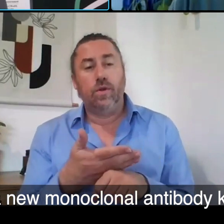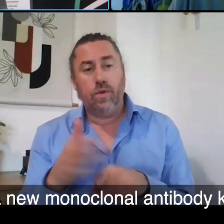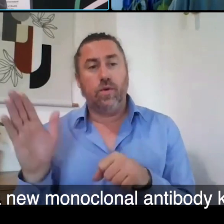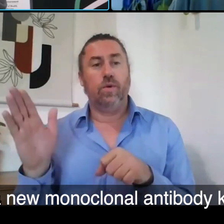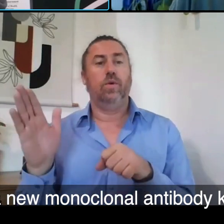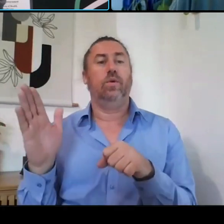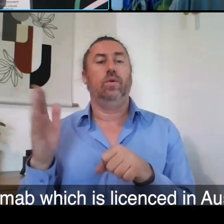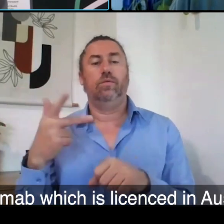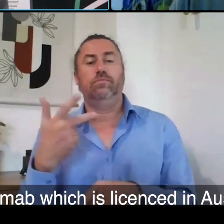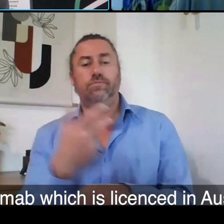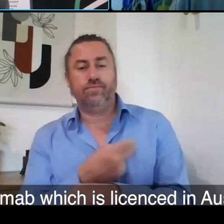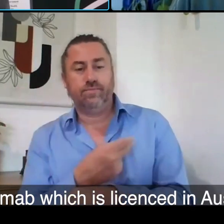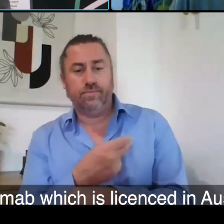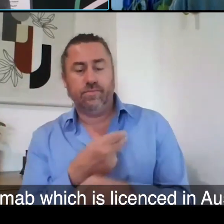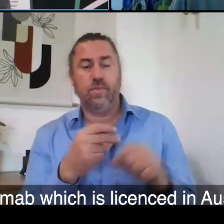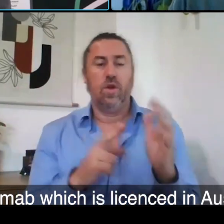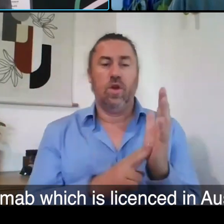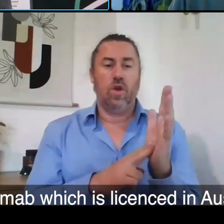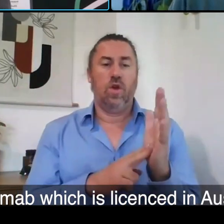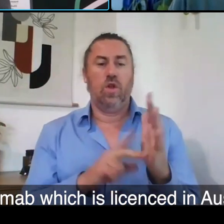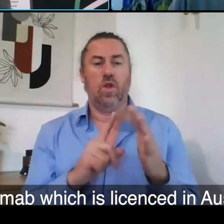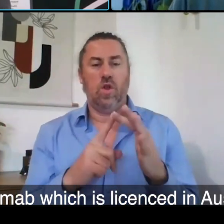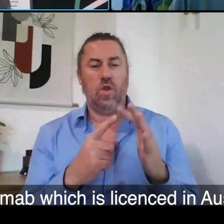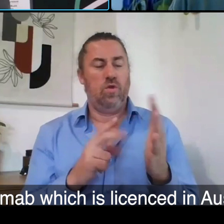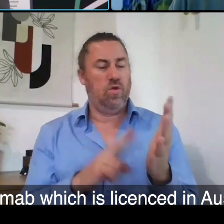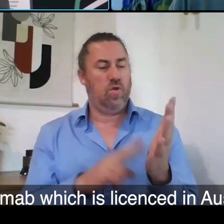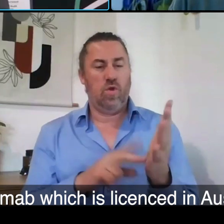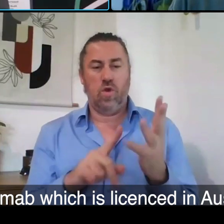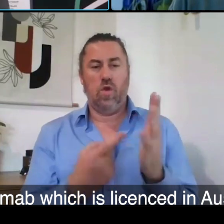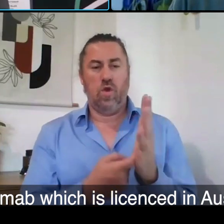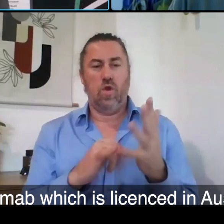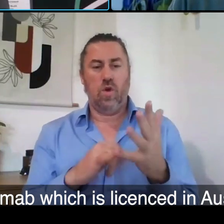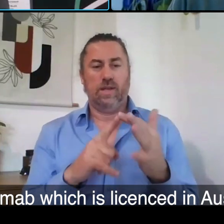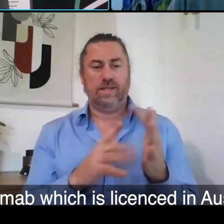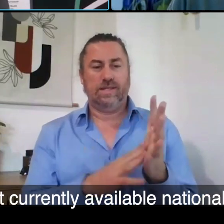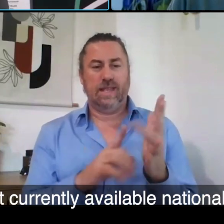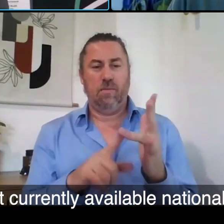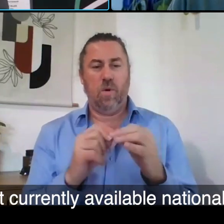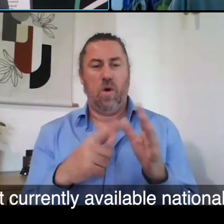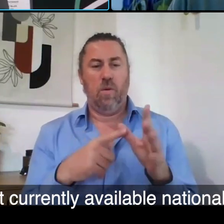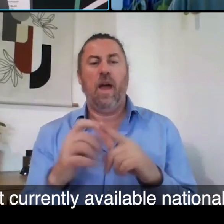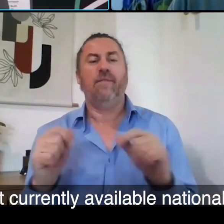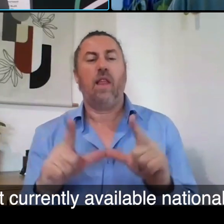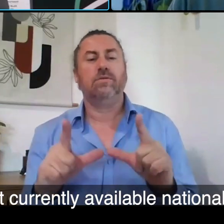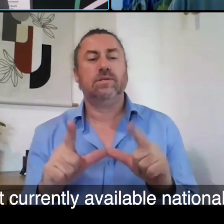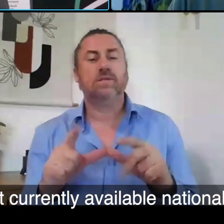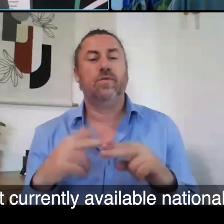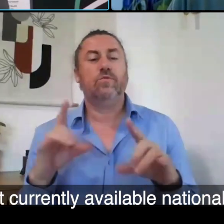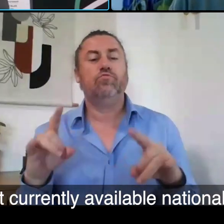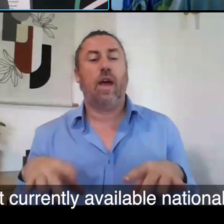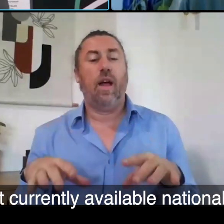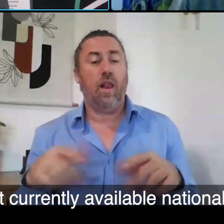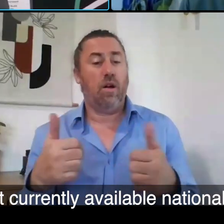monoclonal antibody known as nirsevimab, which is licensed in Australia. It's not currently available